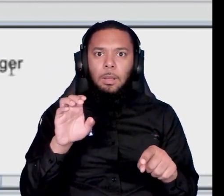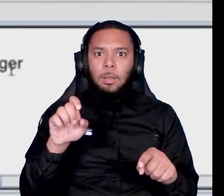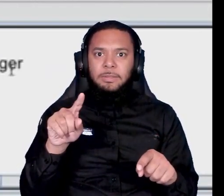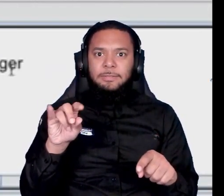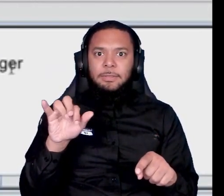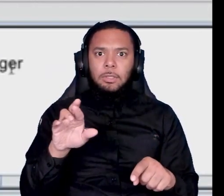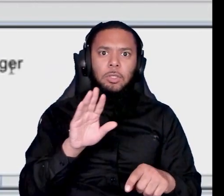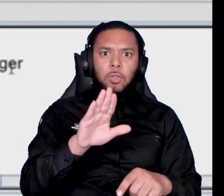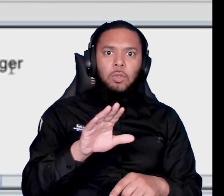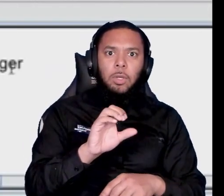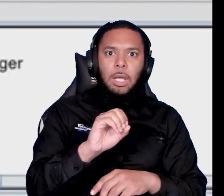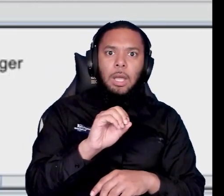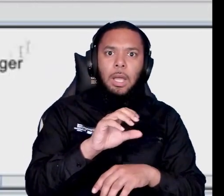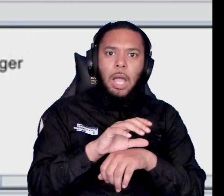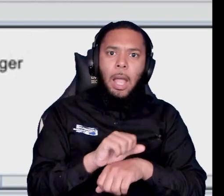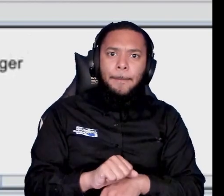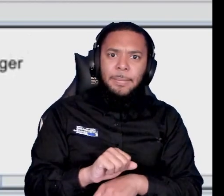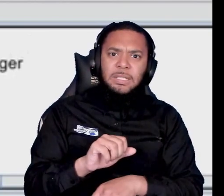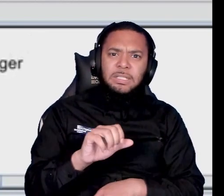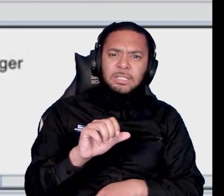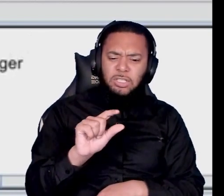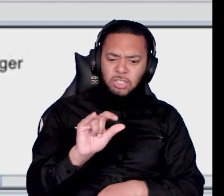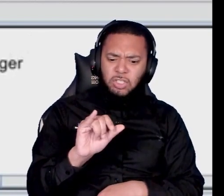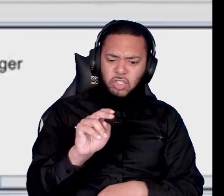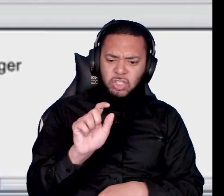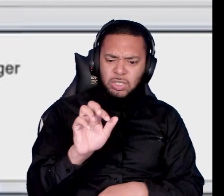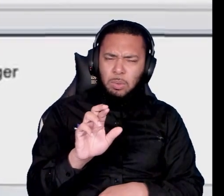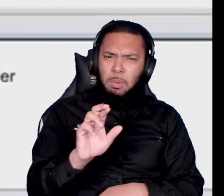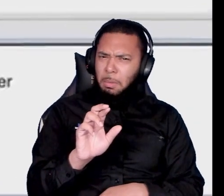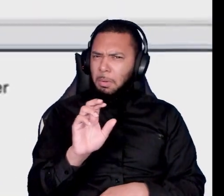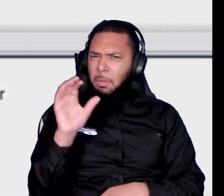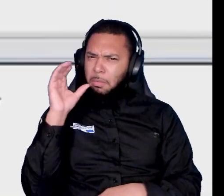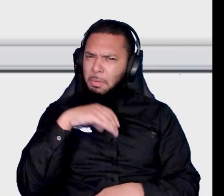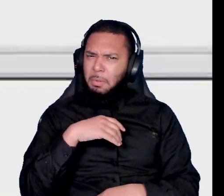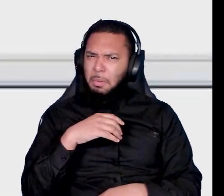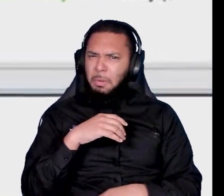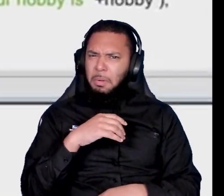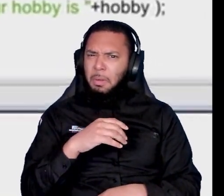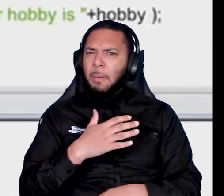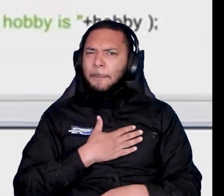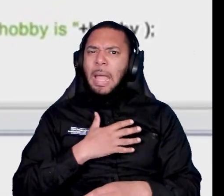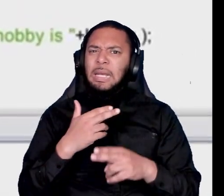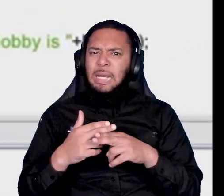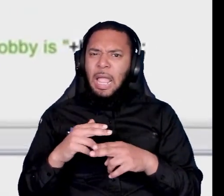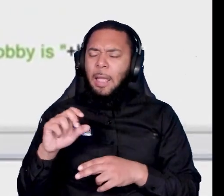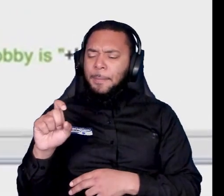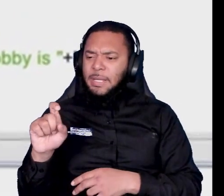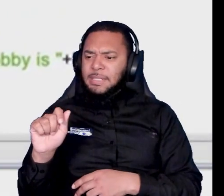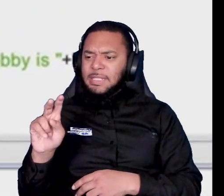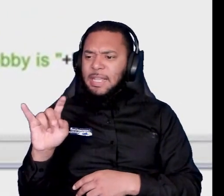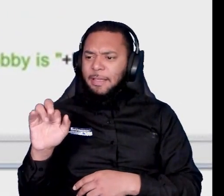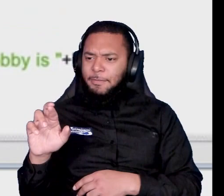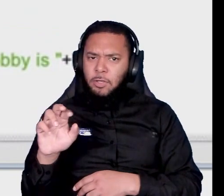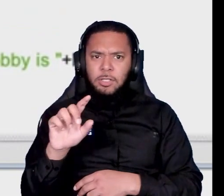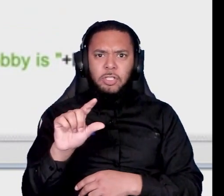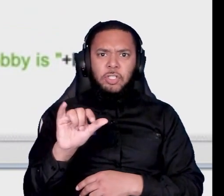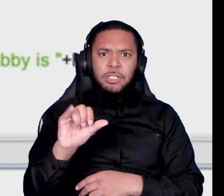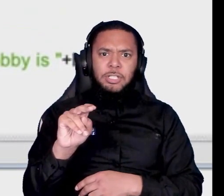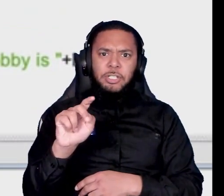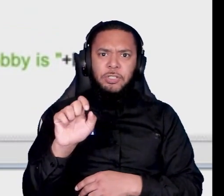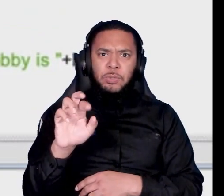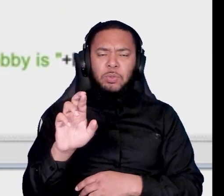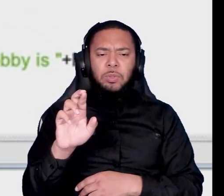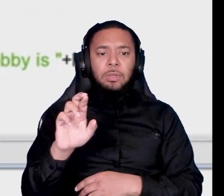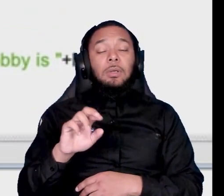your hobby is ginger. Well, that's weird because I meant for just my name to be that. The difference between